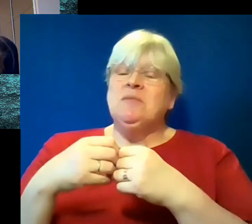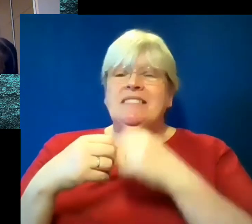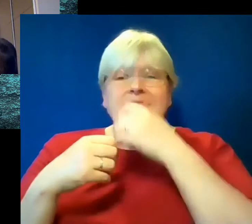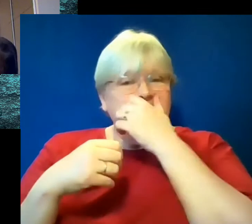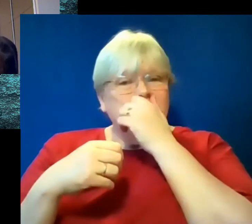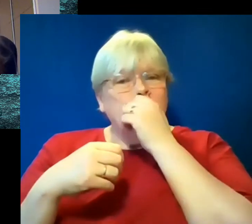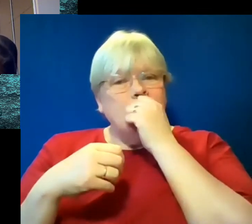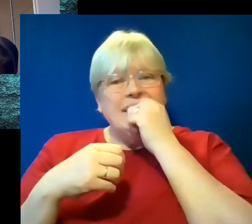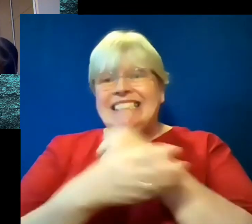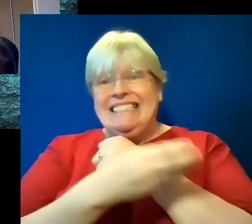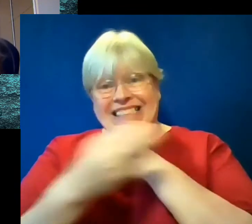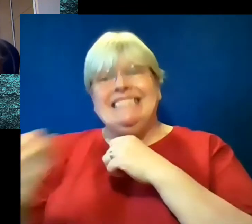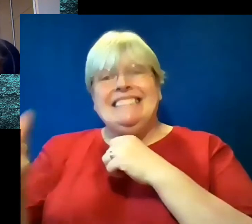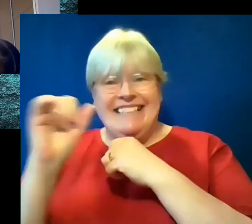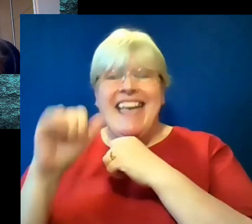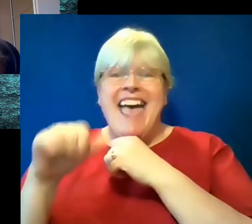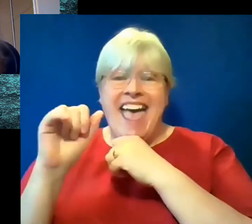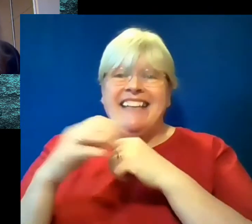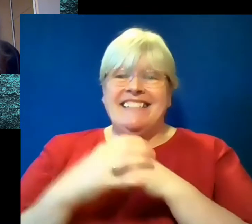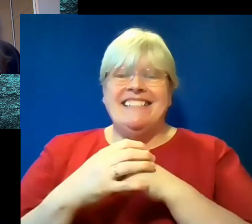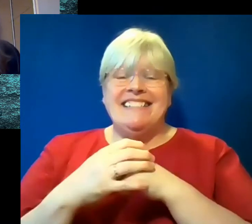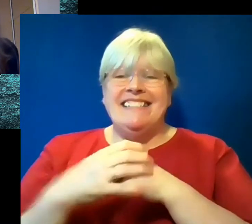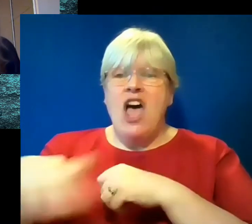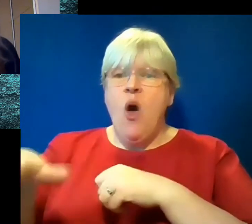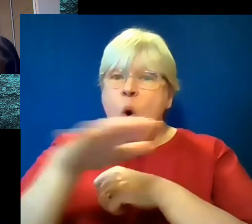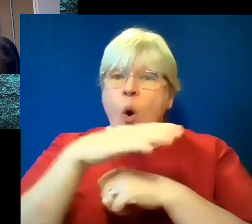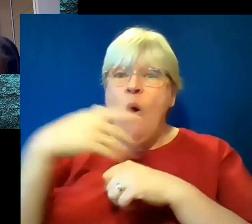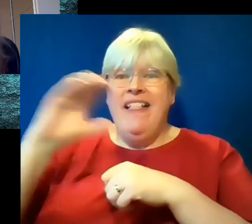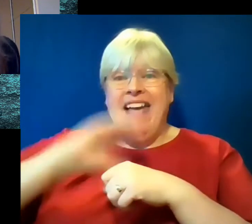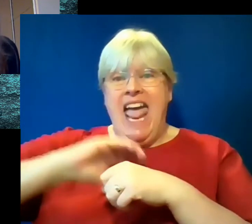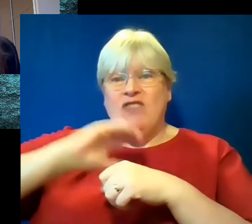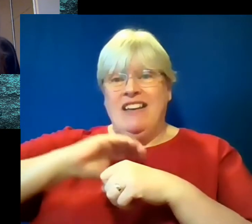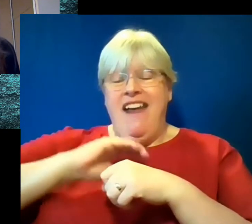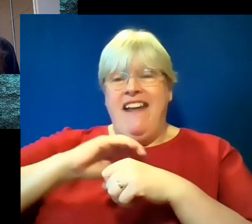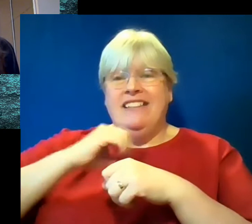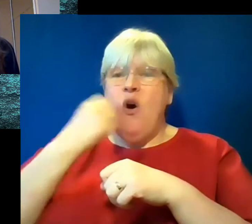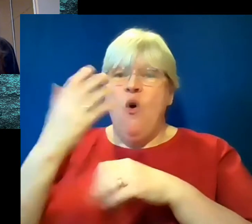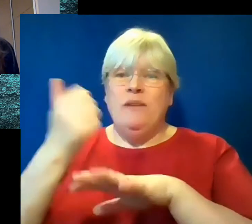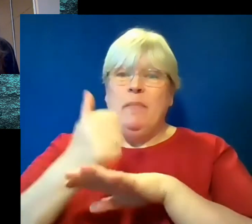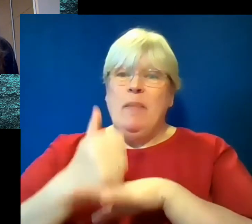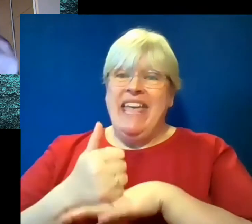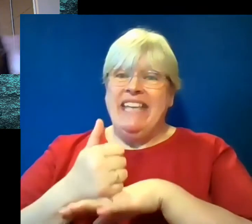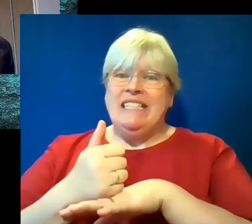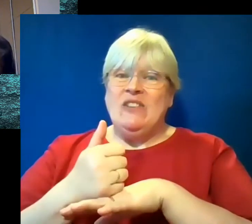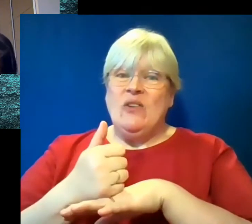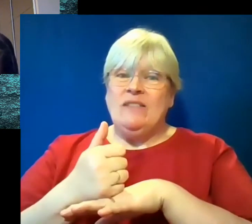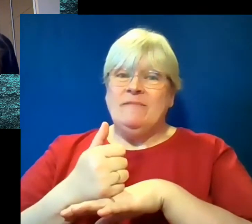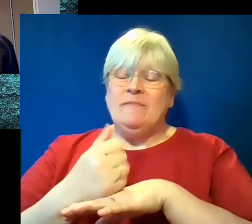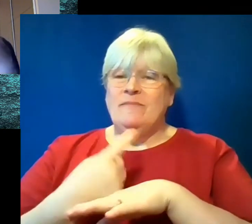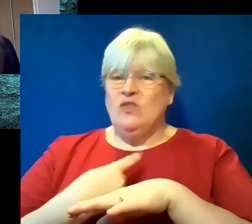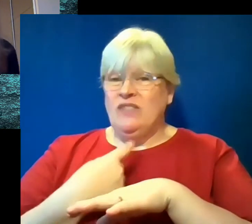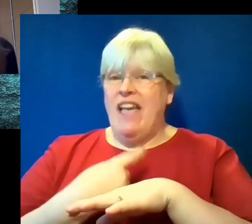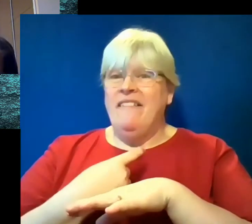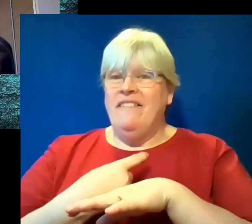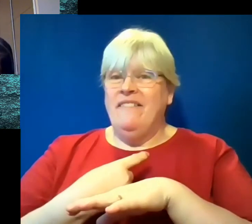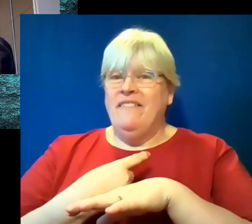A few of them, yes. So I think all of your characters are always based on yourself, because you